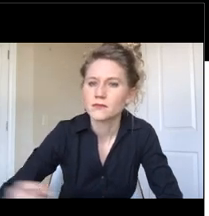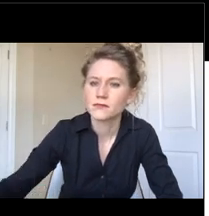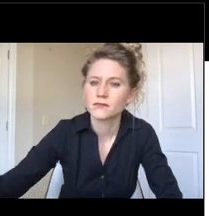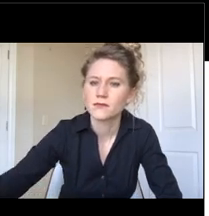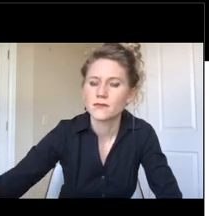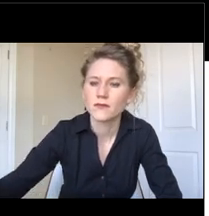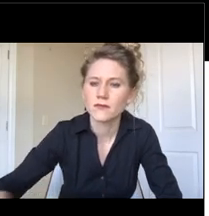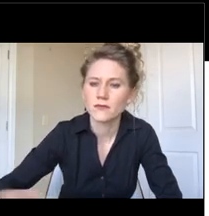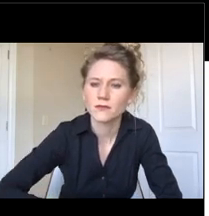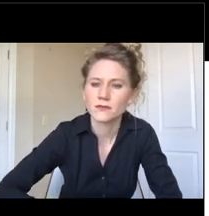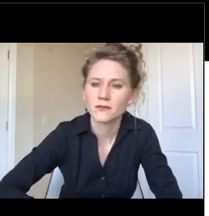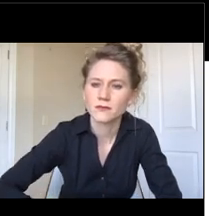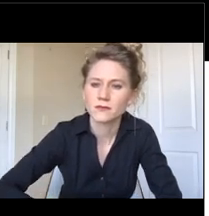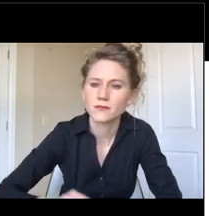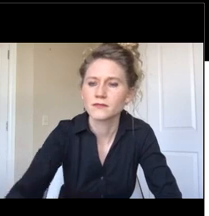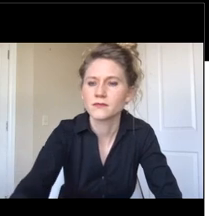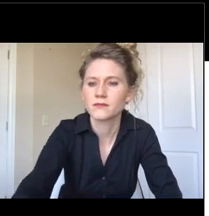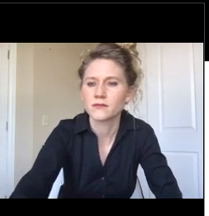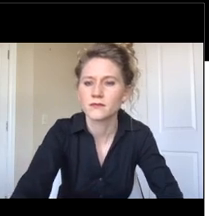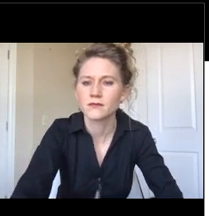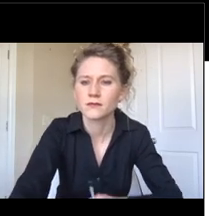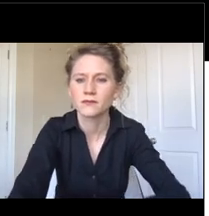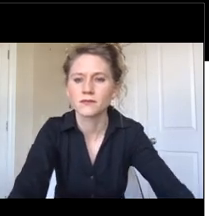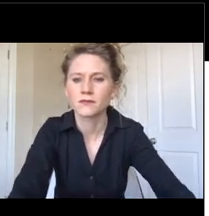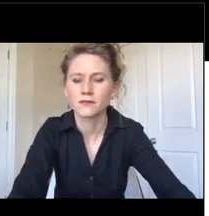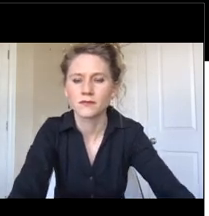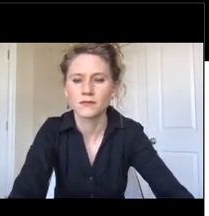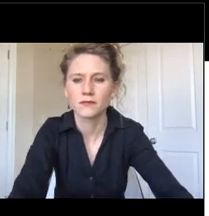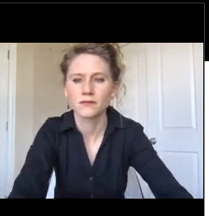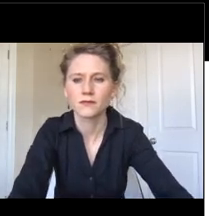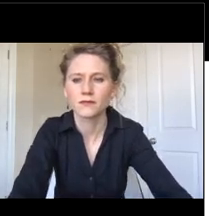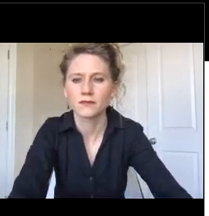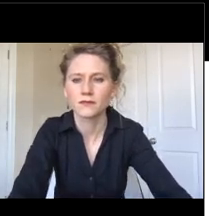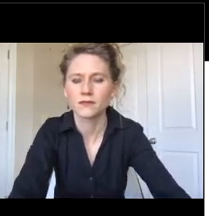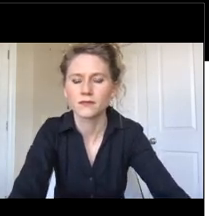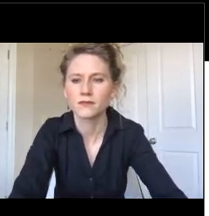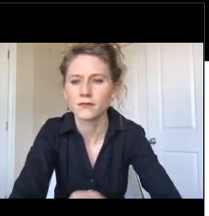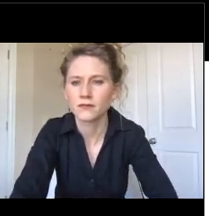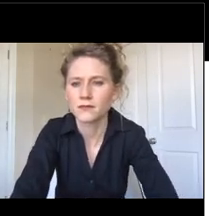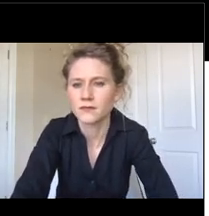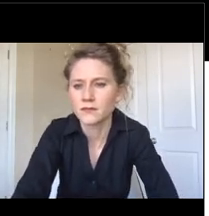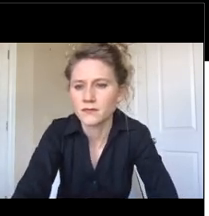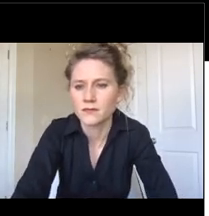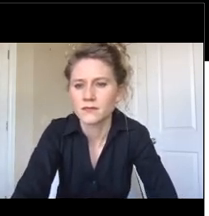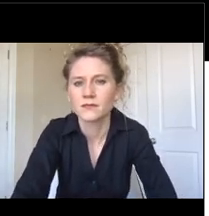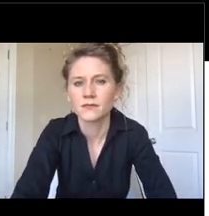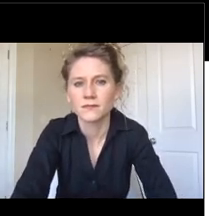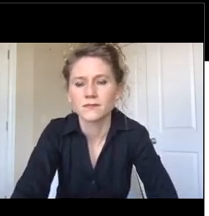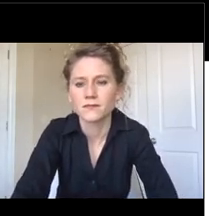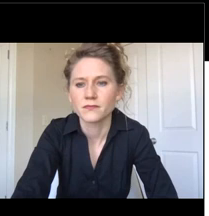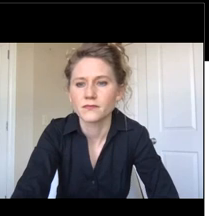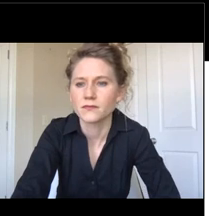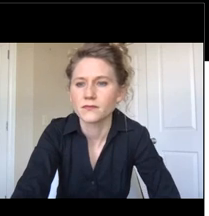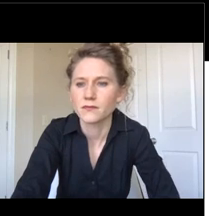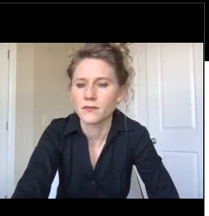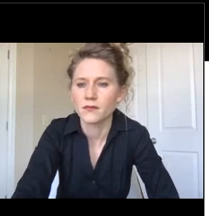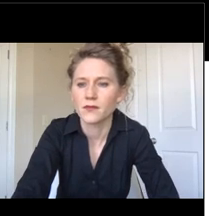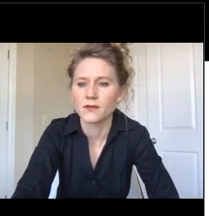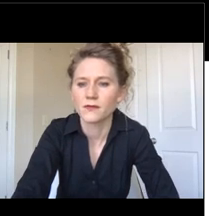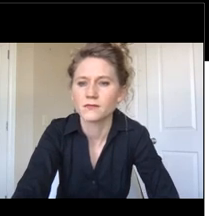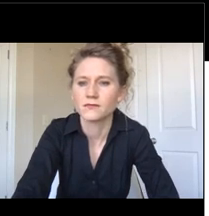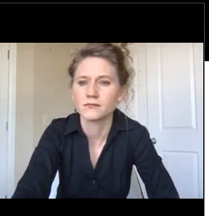now, with the recent gas tax increase for California, we get around $6.5 million. And we may get up to